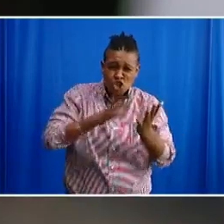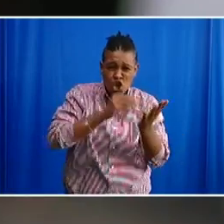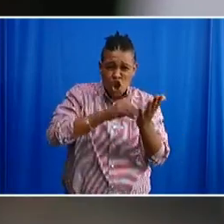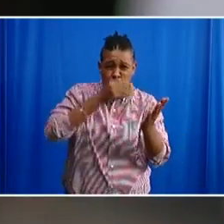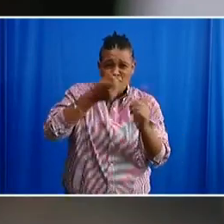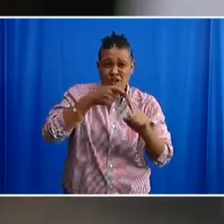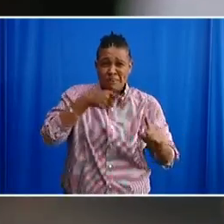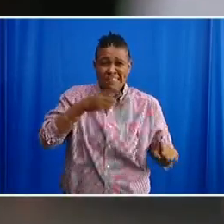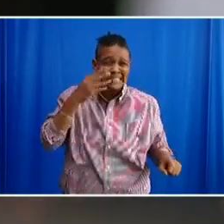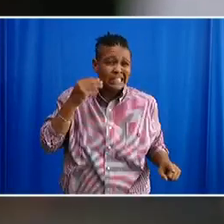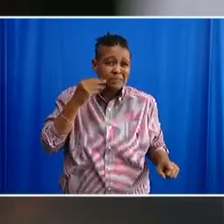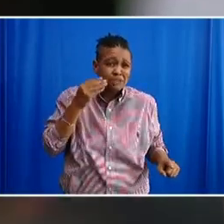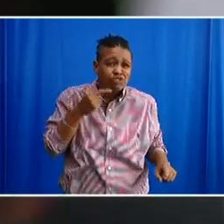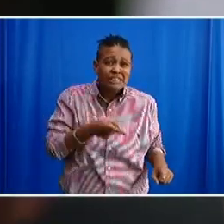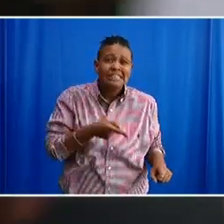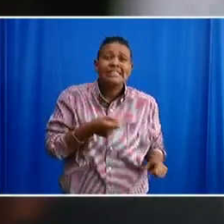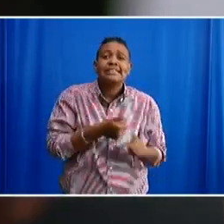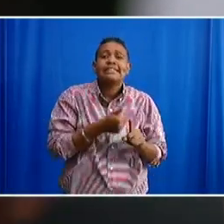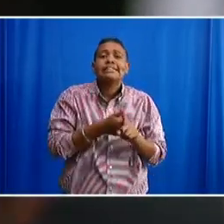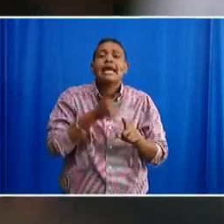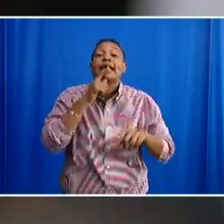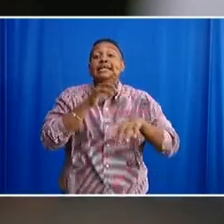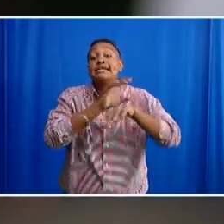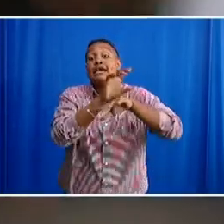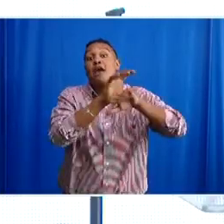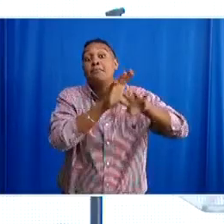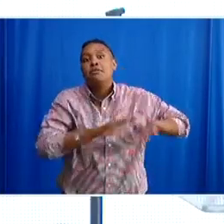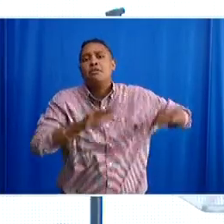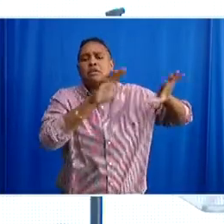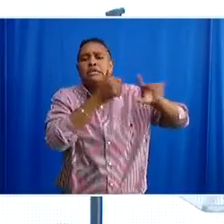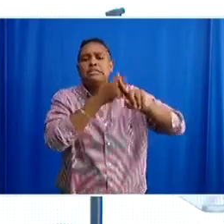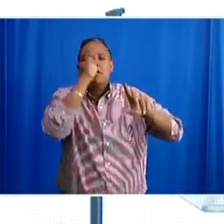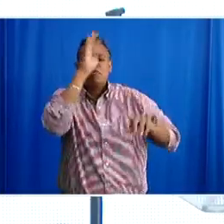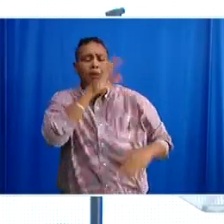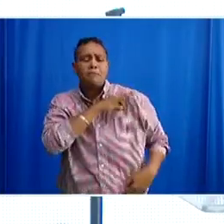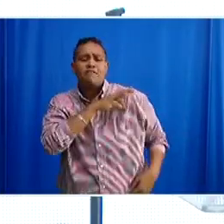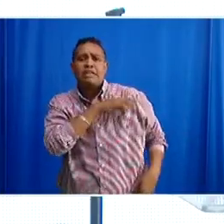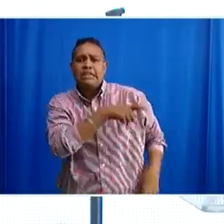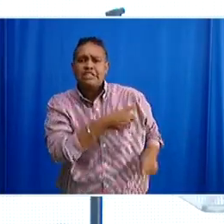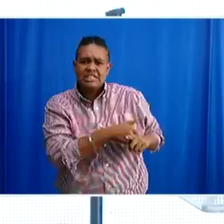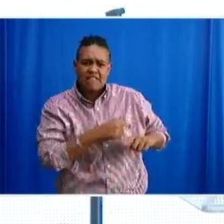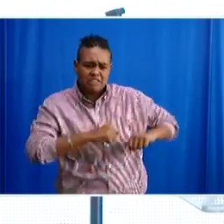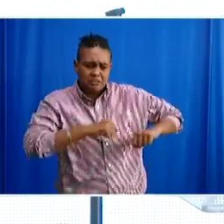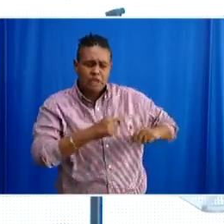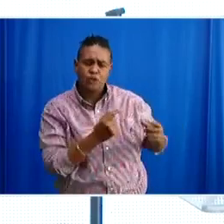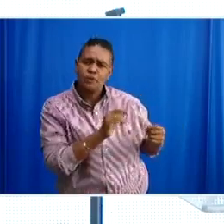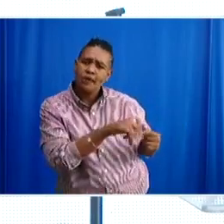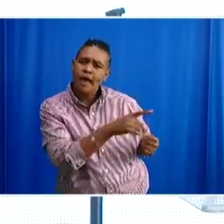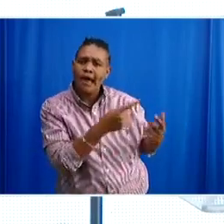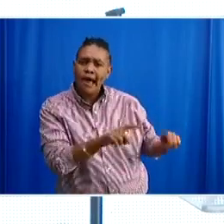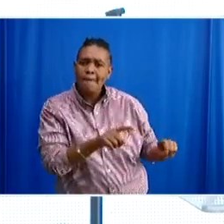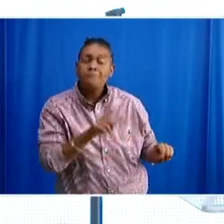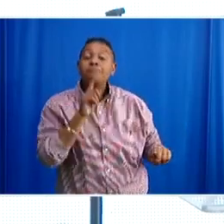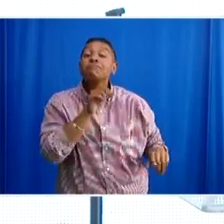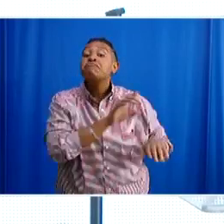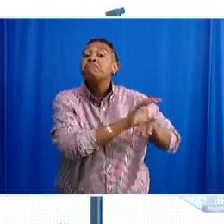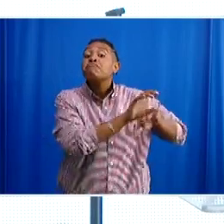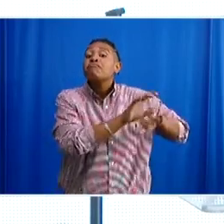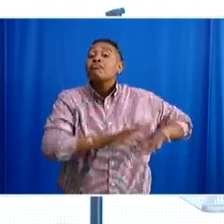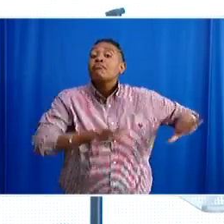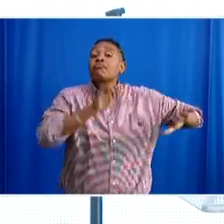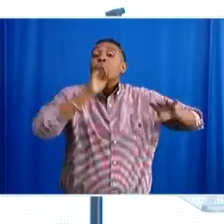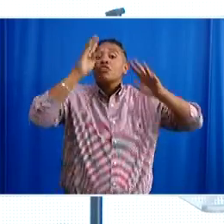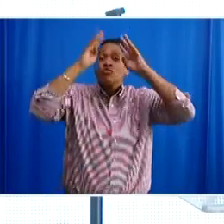these experiences, and then regional platform will be a privileged space to do so. Regional platforms